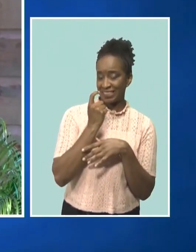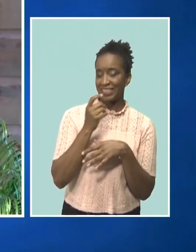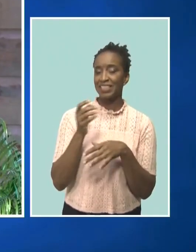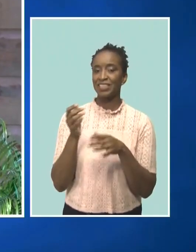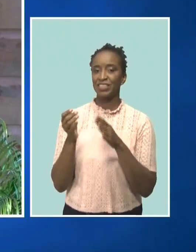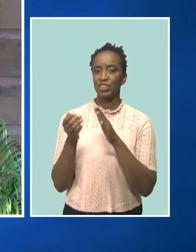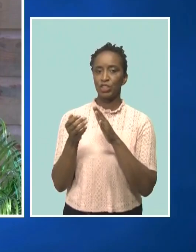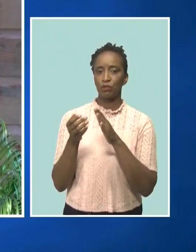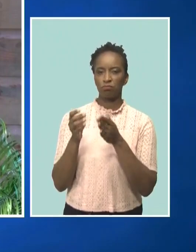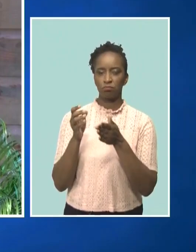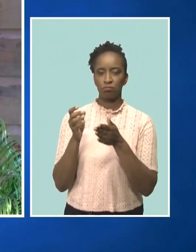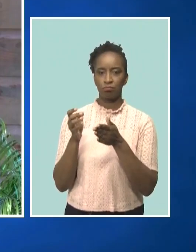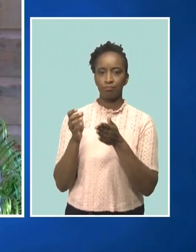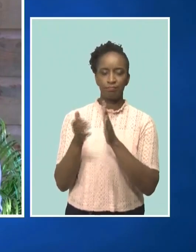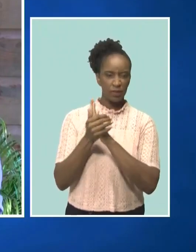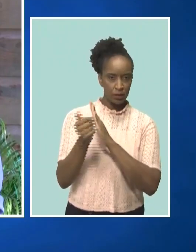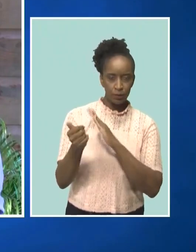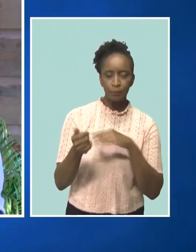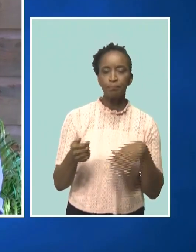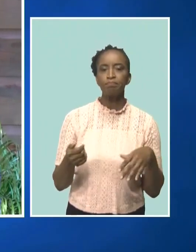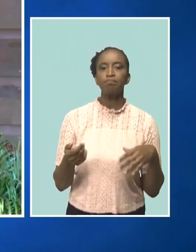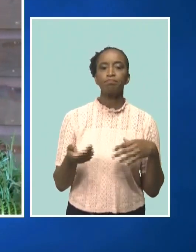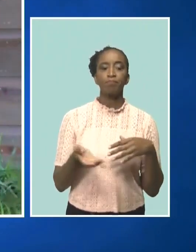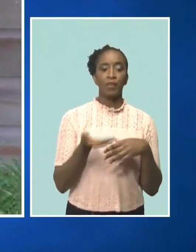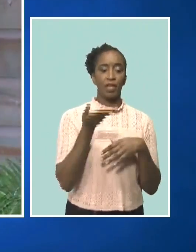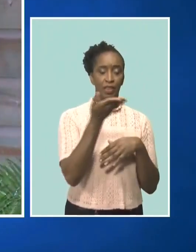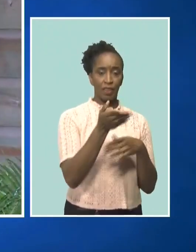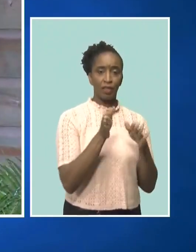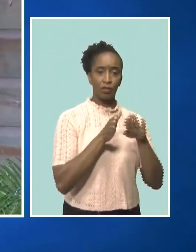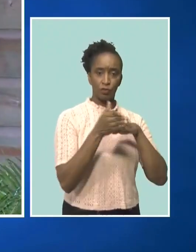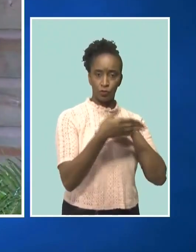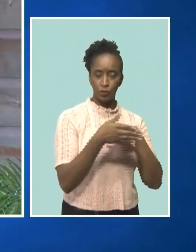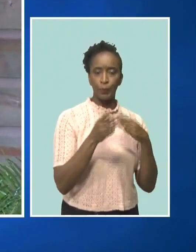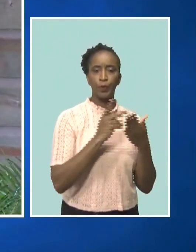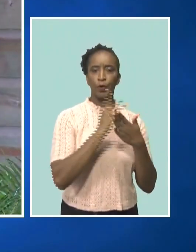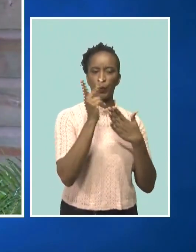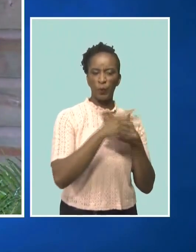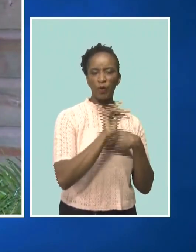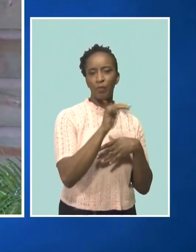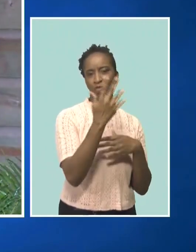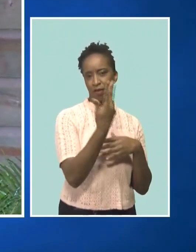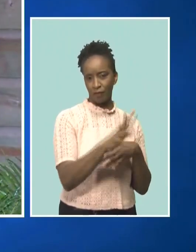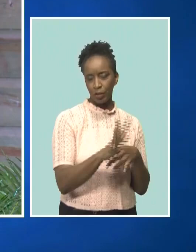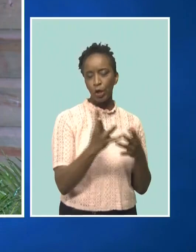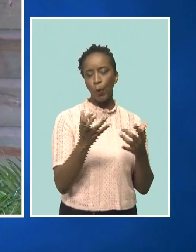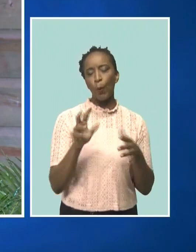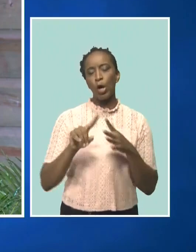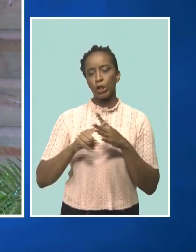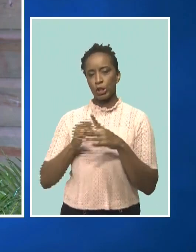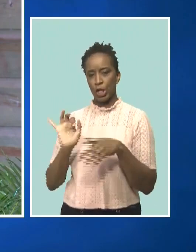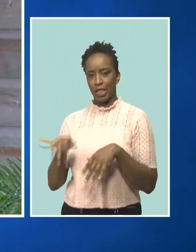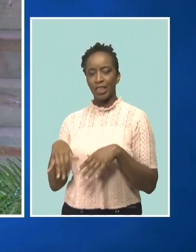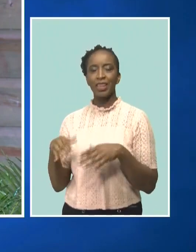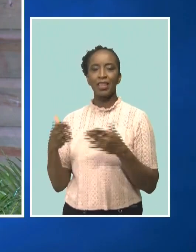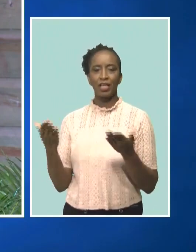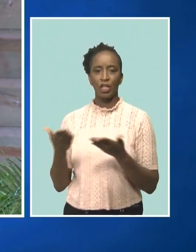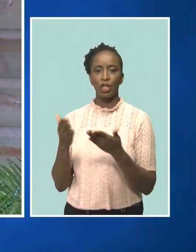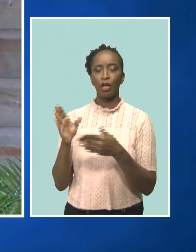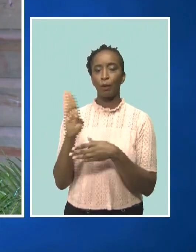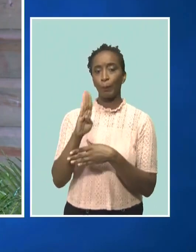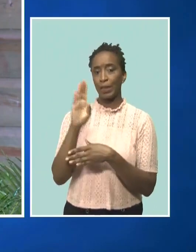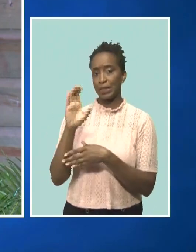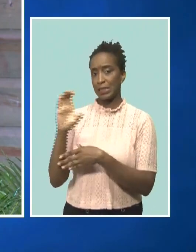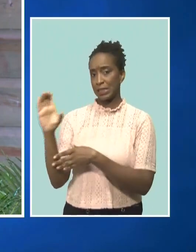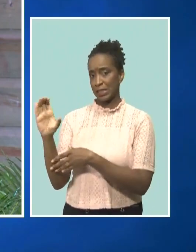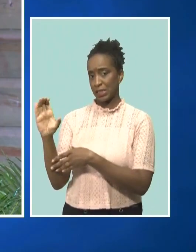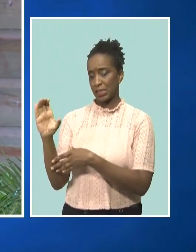stopped. We are now in discussion trying to see if we can get the training to start at the Barbados Community College, but inevitably it means